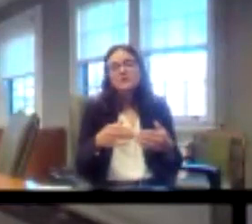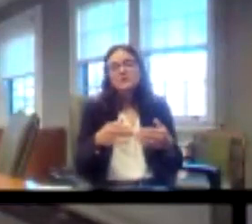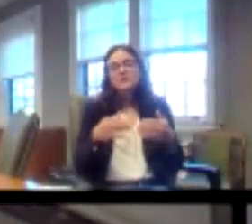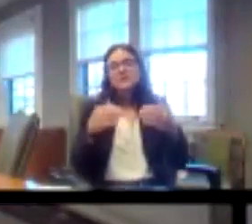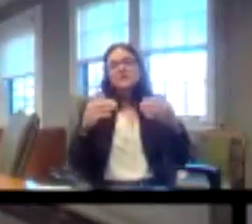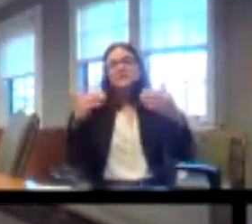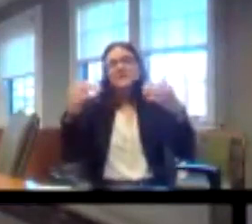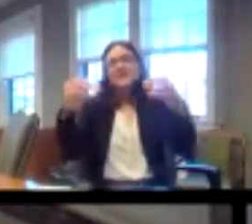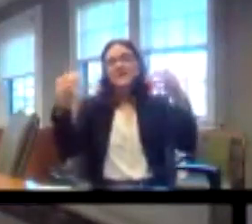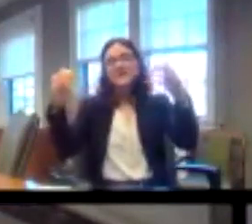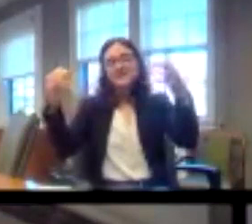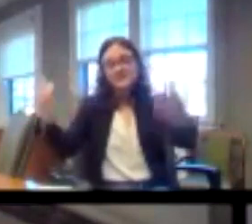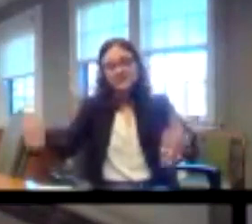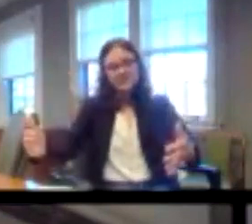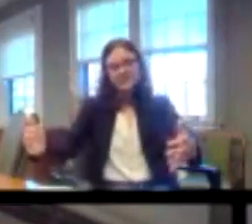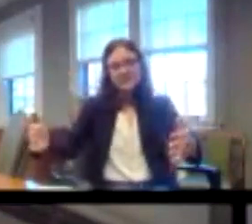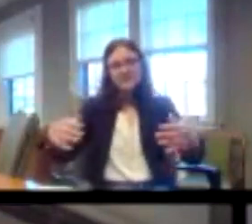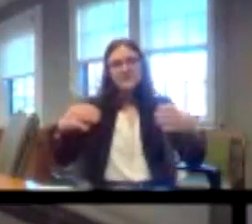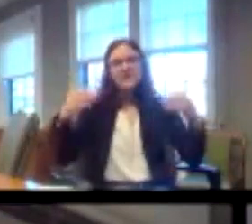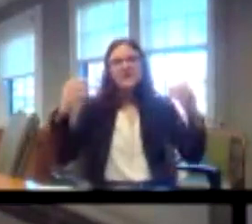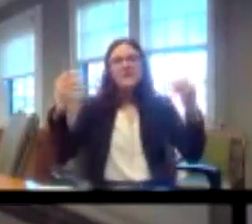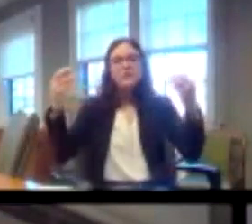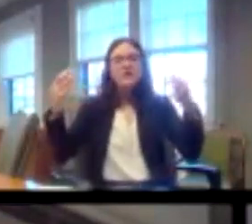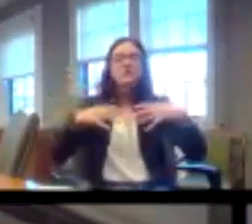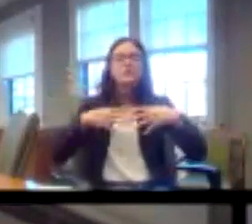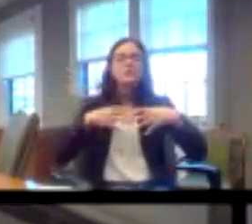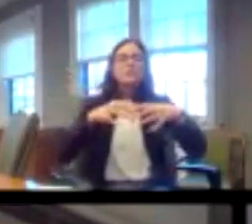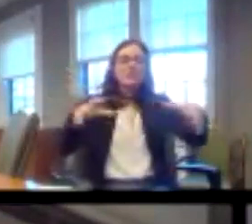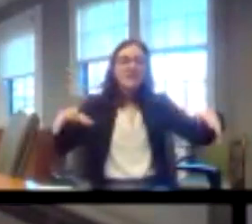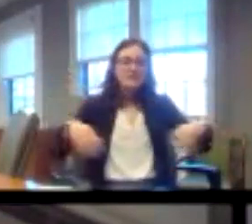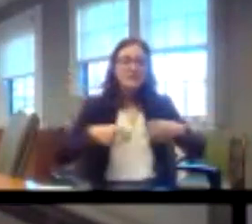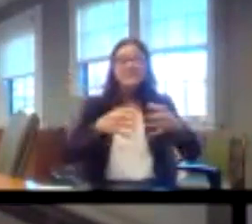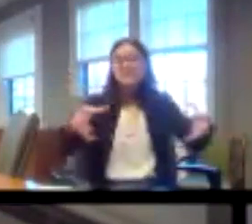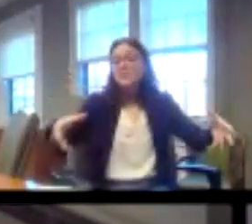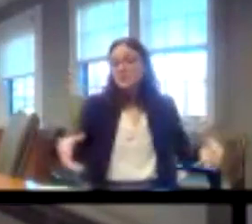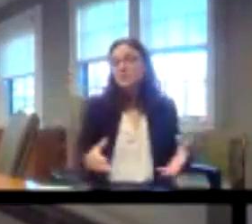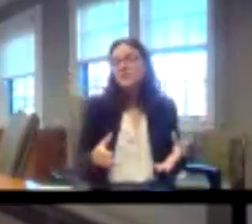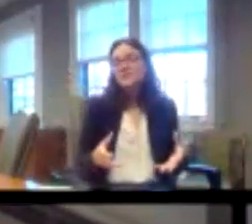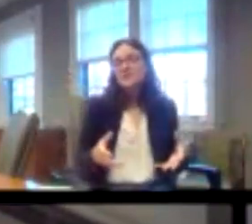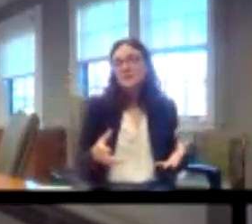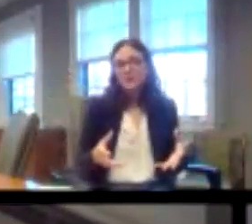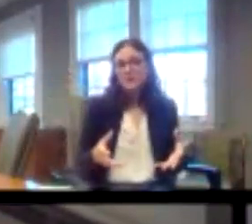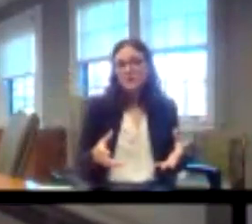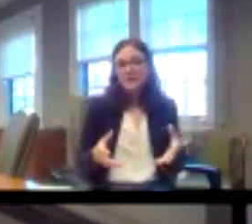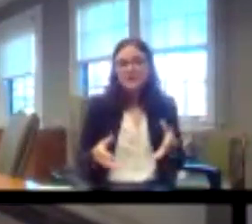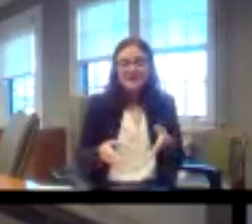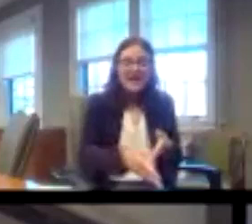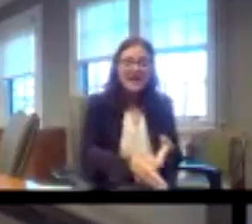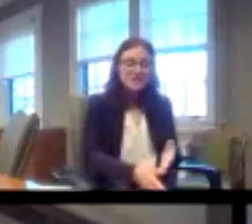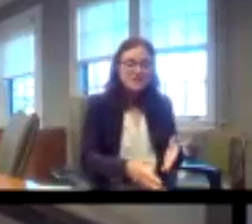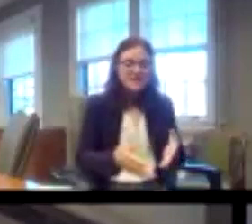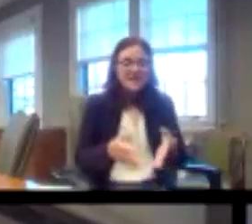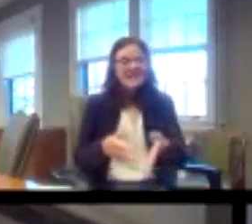useful to think about it as the discussion and what can we say from an exploratory study approach, looking